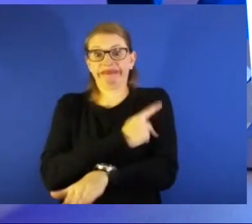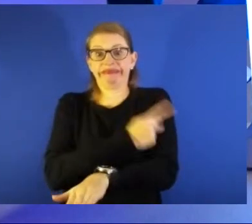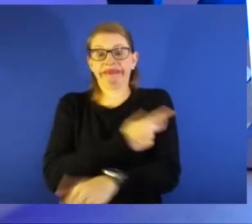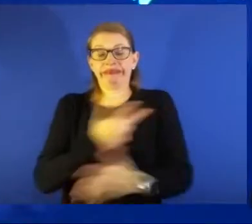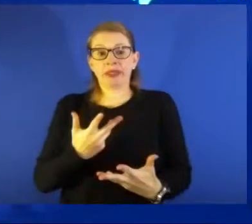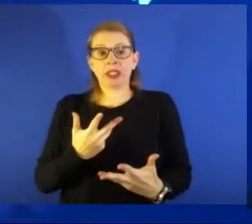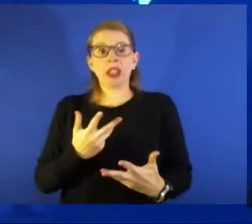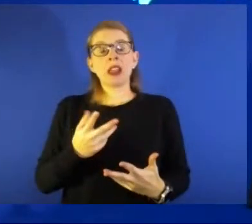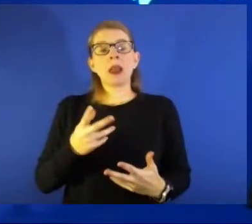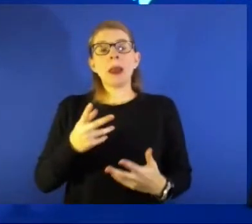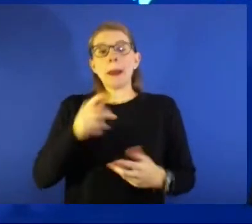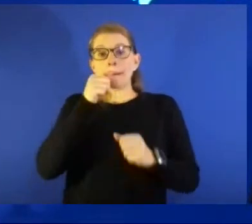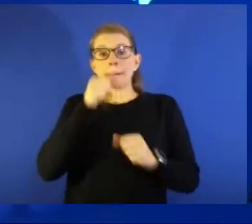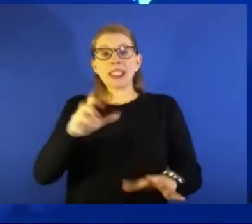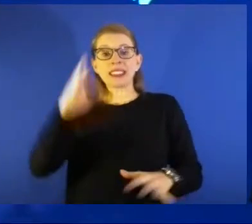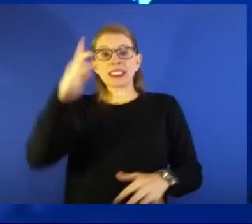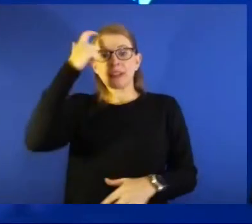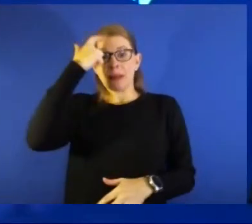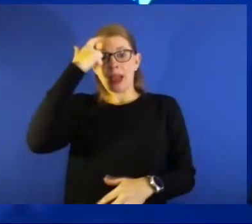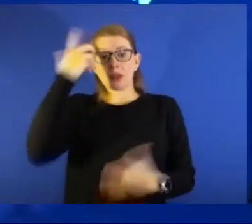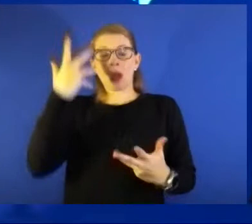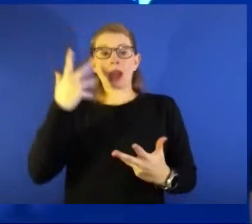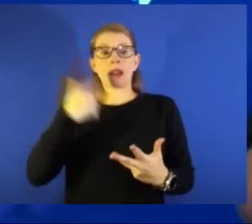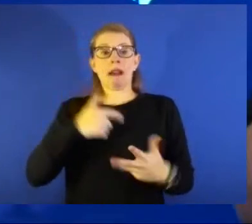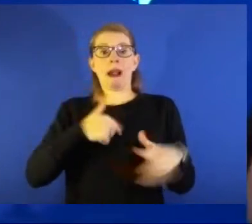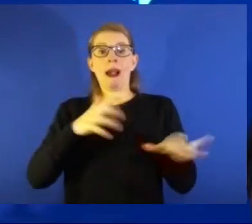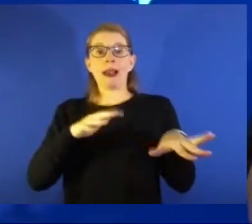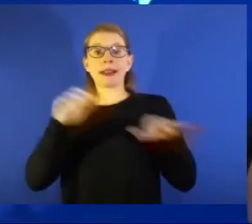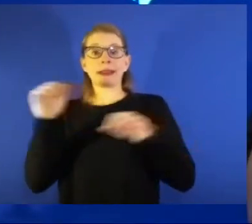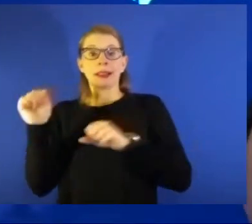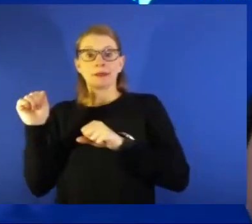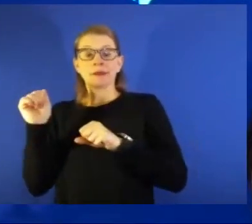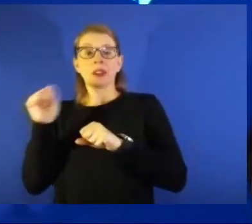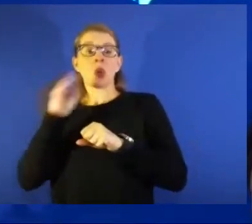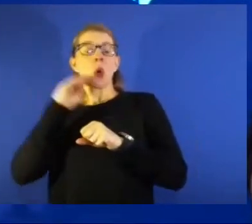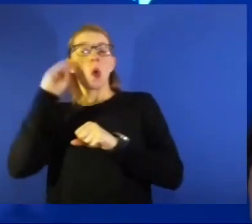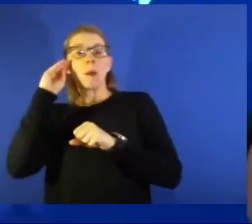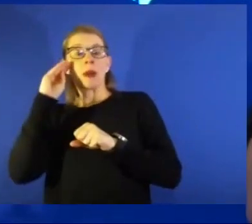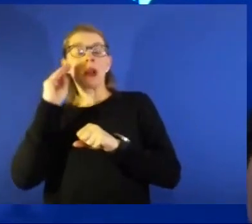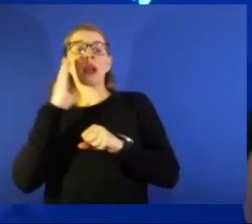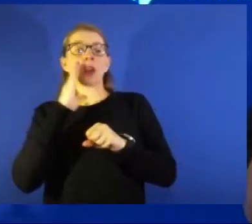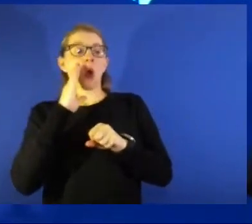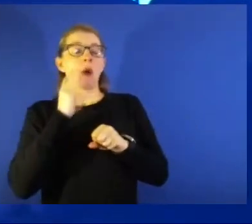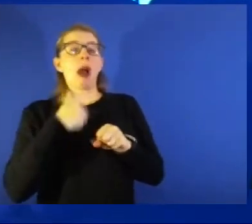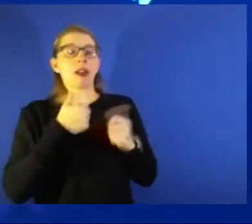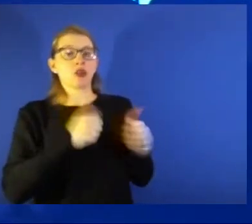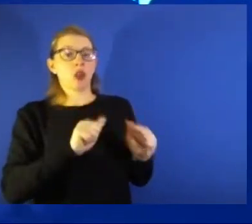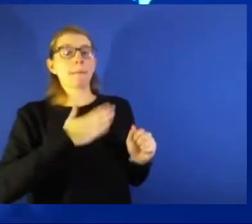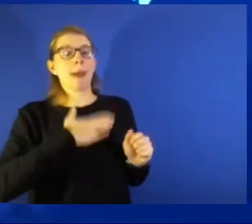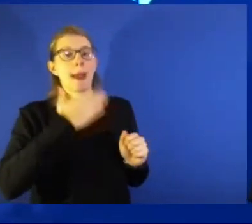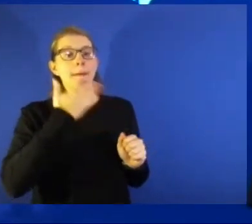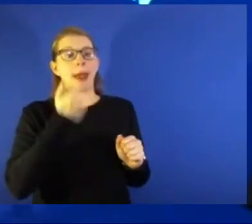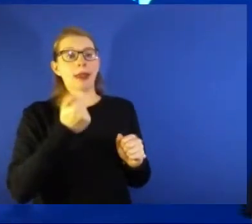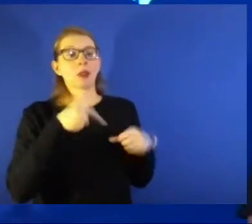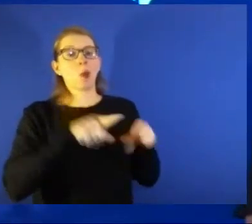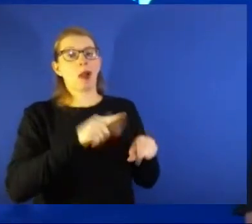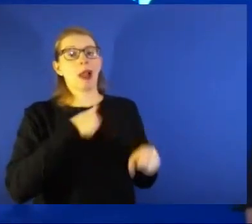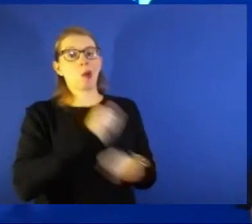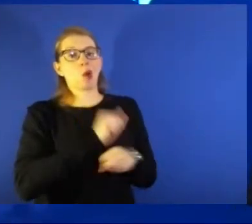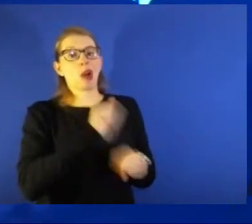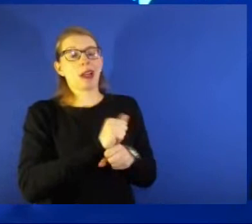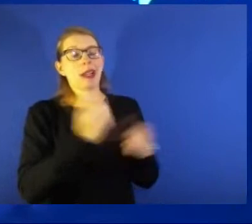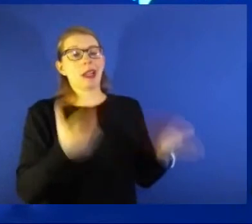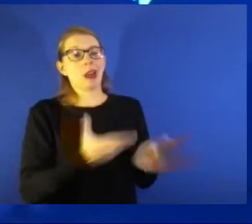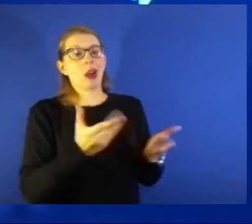the same way, is I go home knowing that I did the best I could. I gave you everything I could while we were here, and I've poured out to you while we